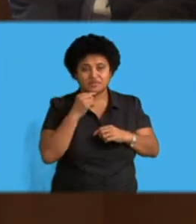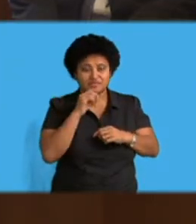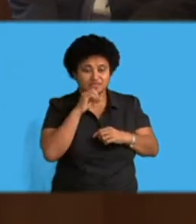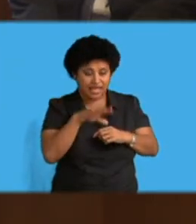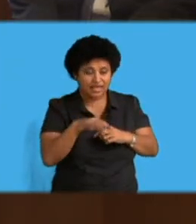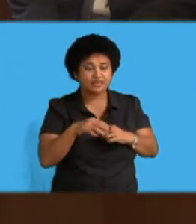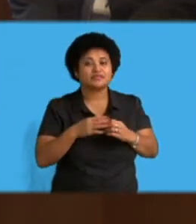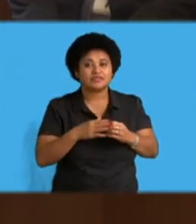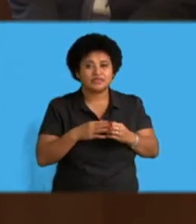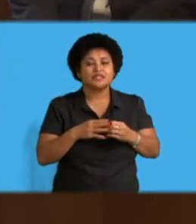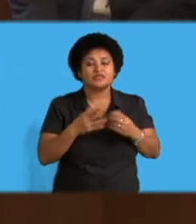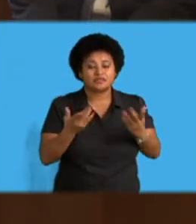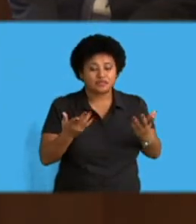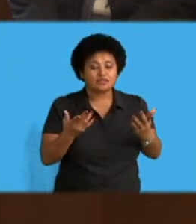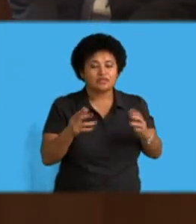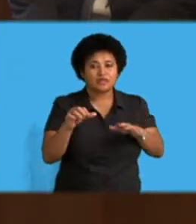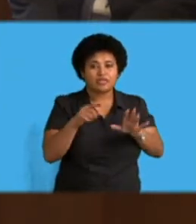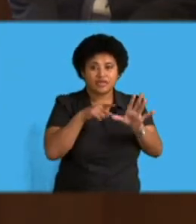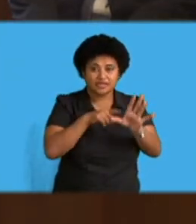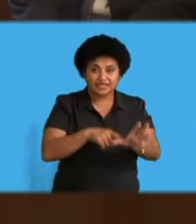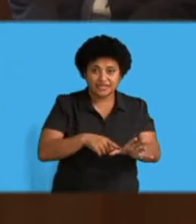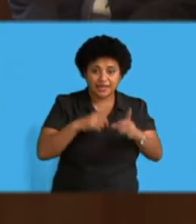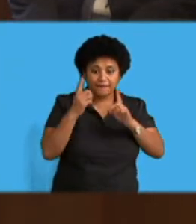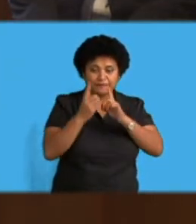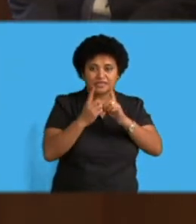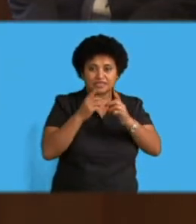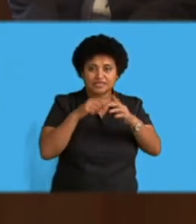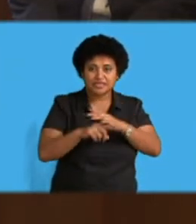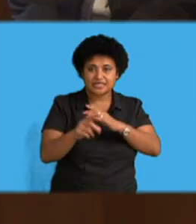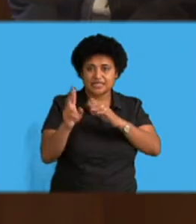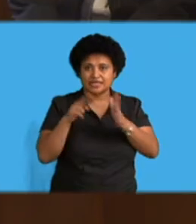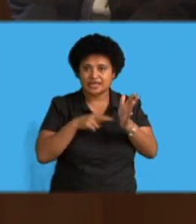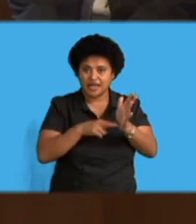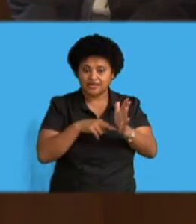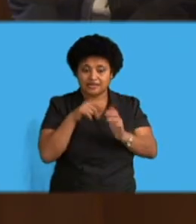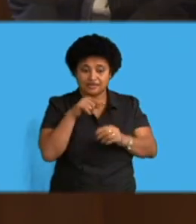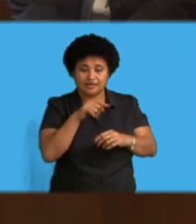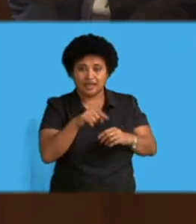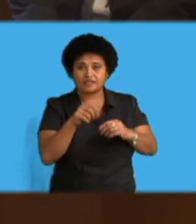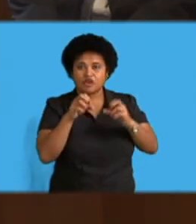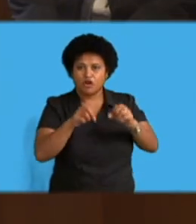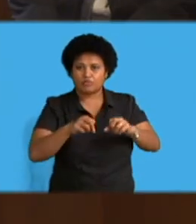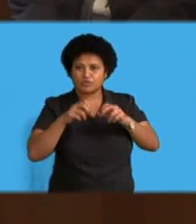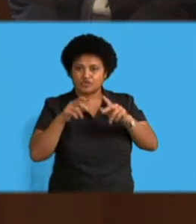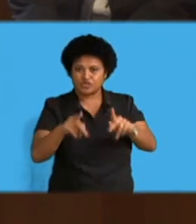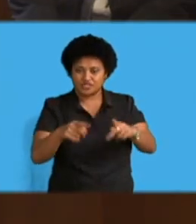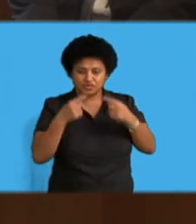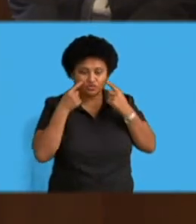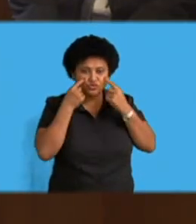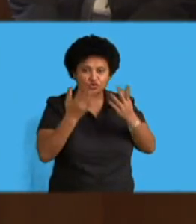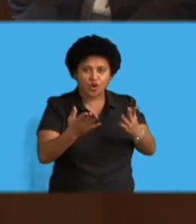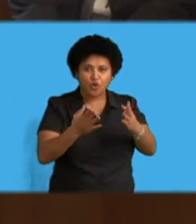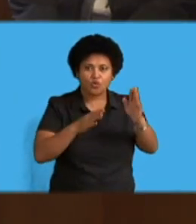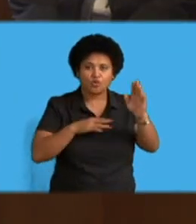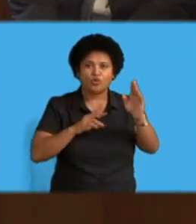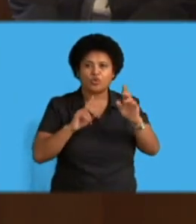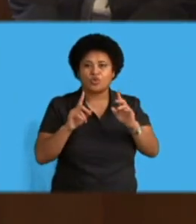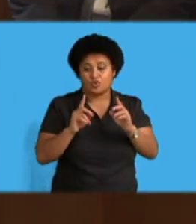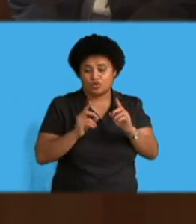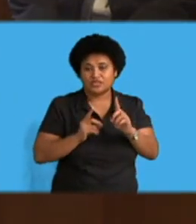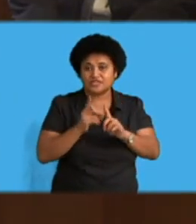across the region, the annual meeting in Nadi will be an opportunity to emphasize that development needs in the Pacific are